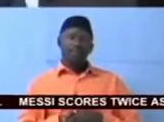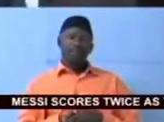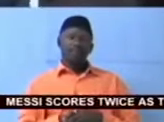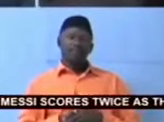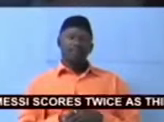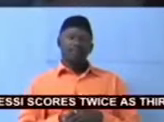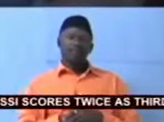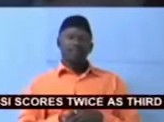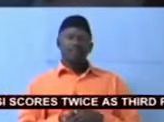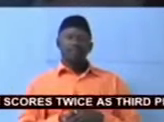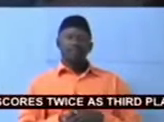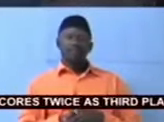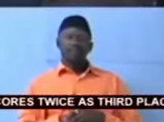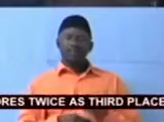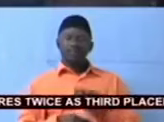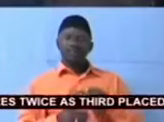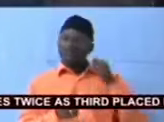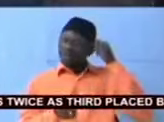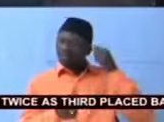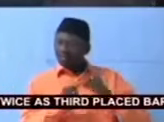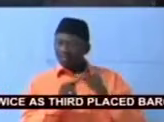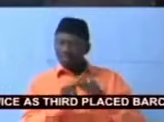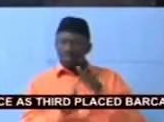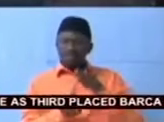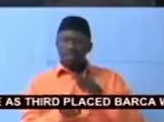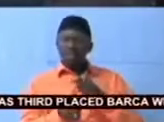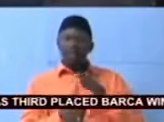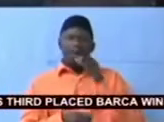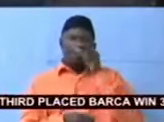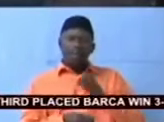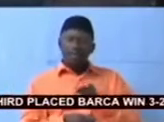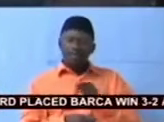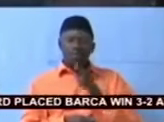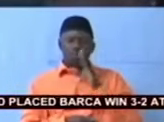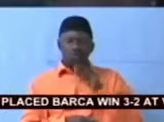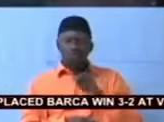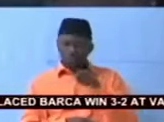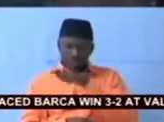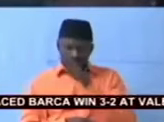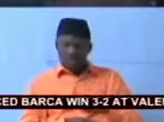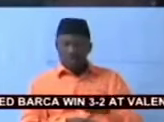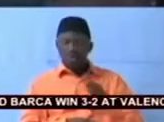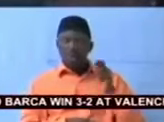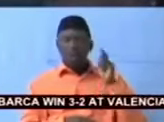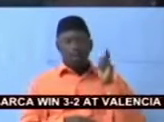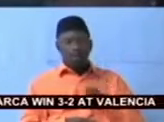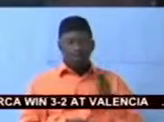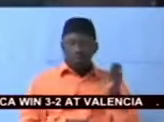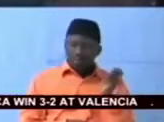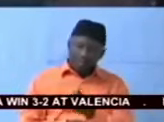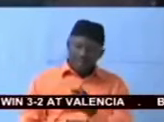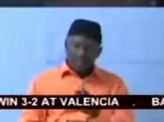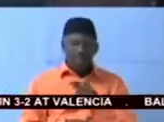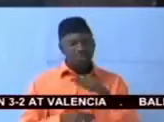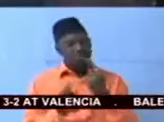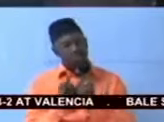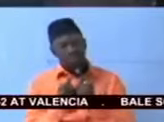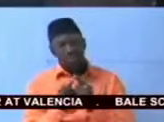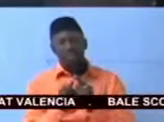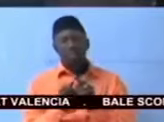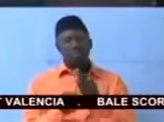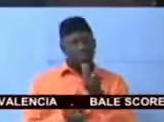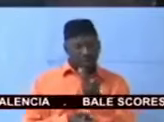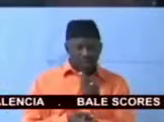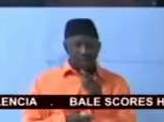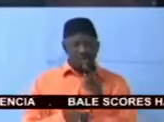serve a term in prison. Suma fatale ko moy até bi moy alaman bo xamné bu ko fayuté dana